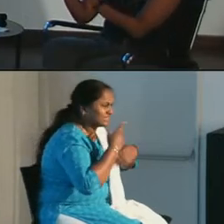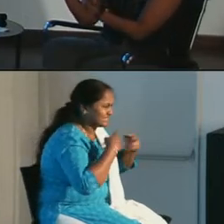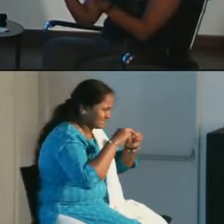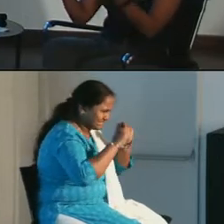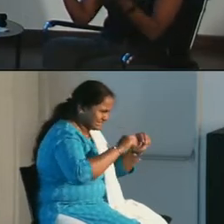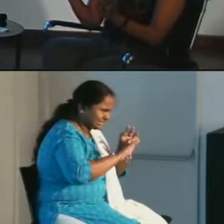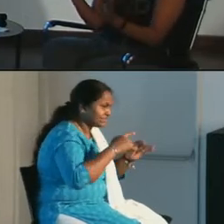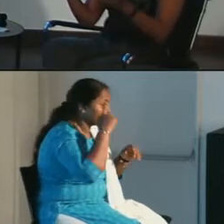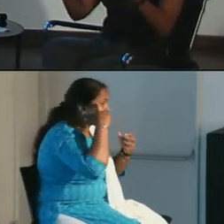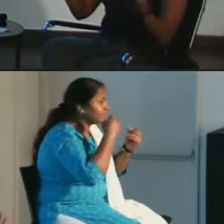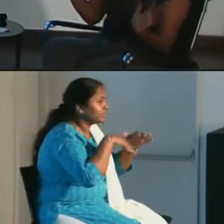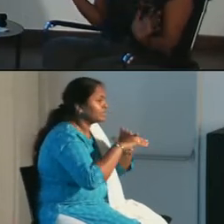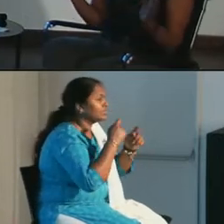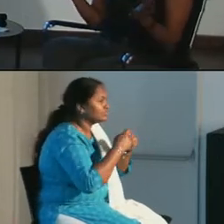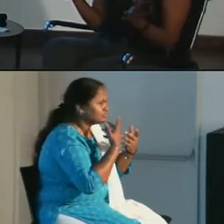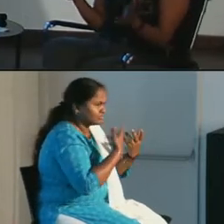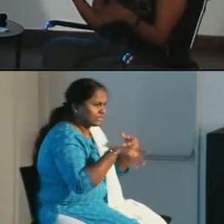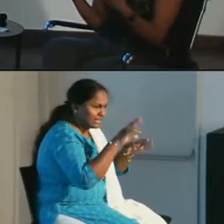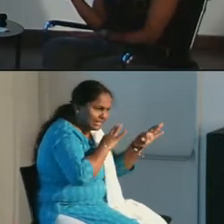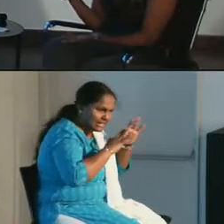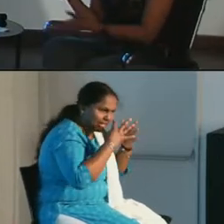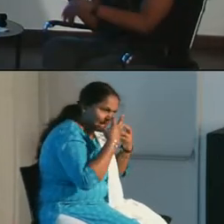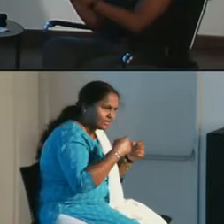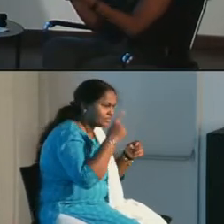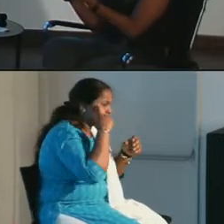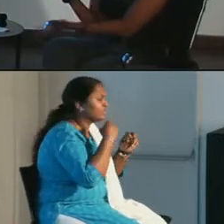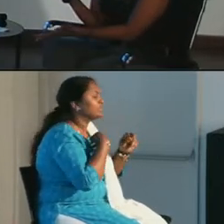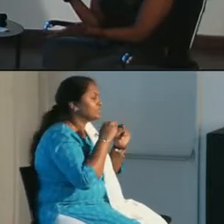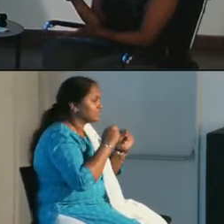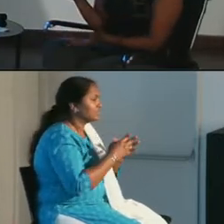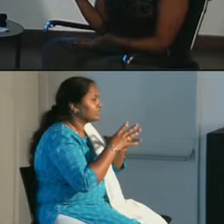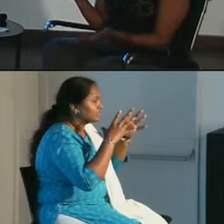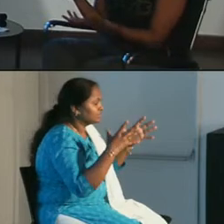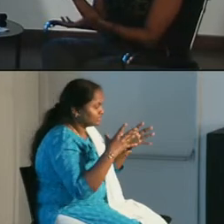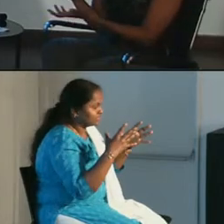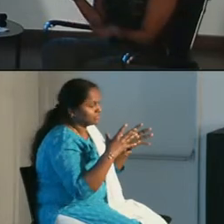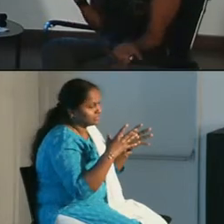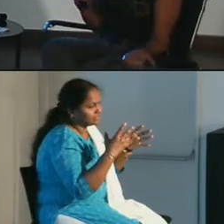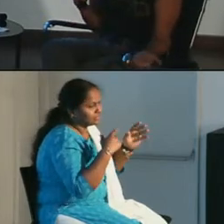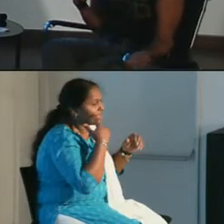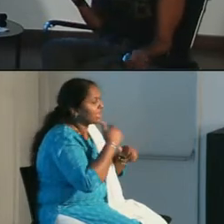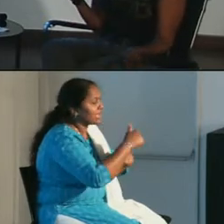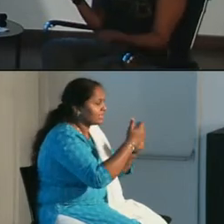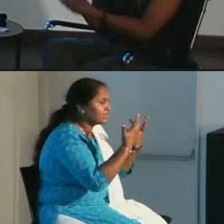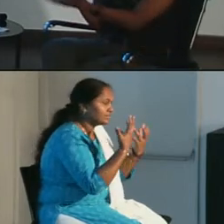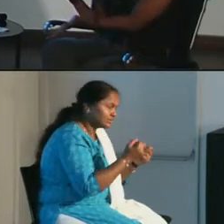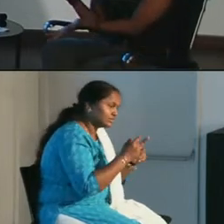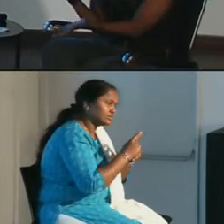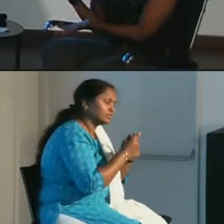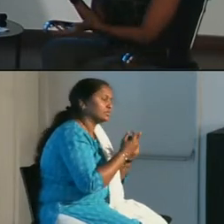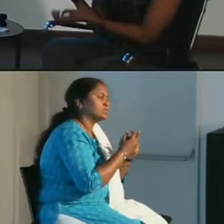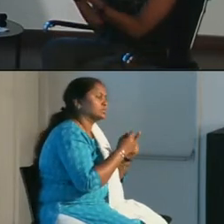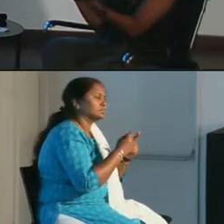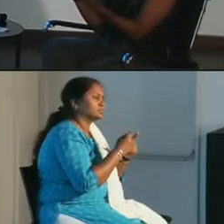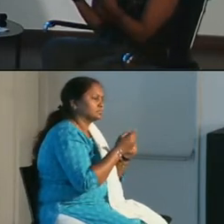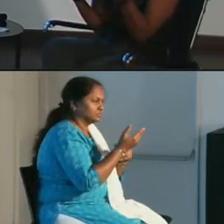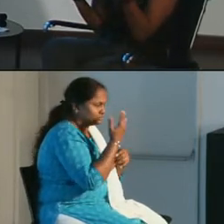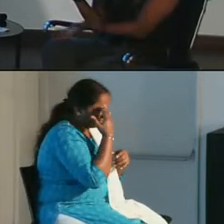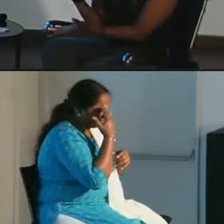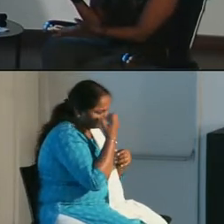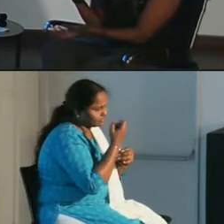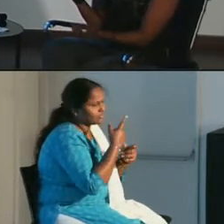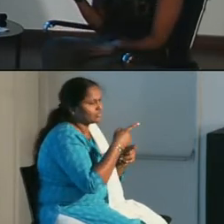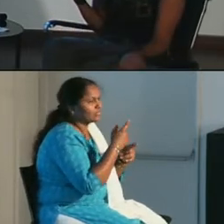neat, orchestrated work, which it looks like. No, we need a lot of other things too, which is,